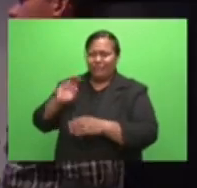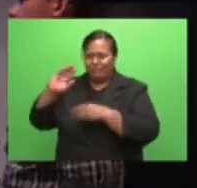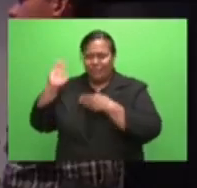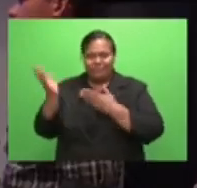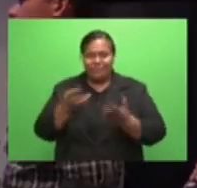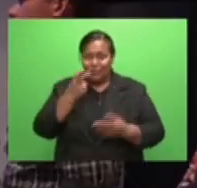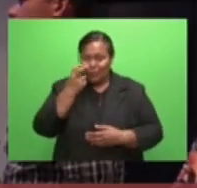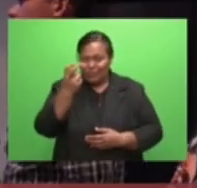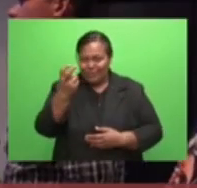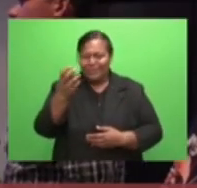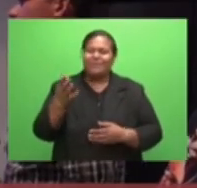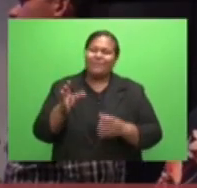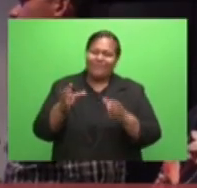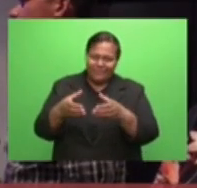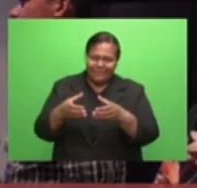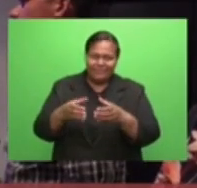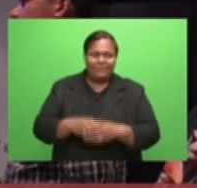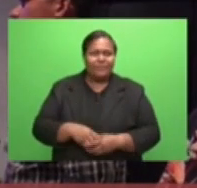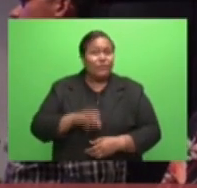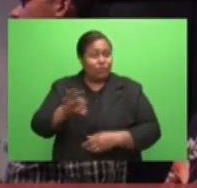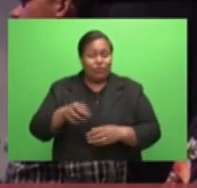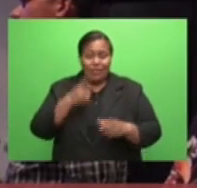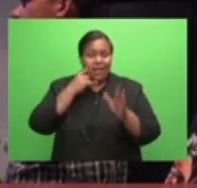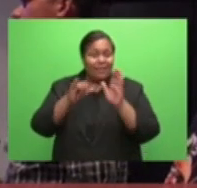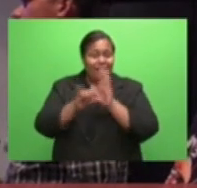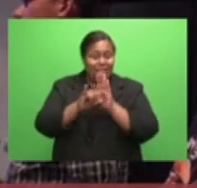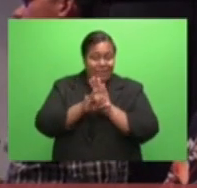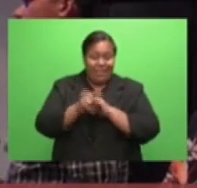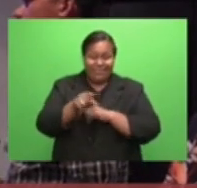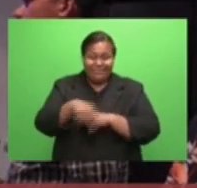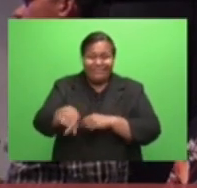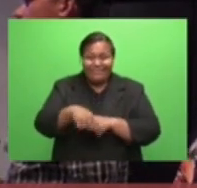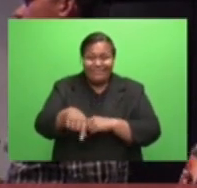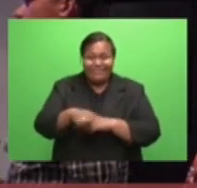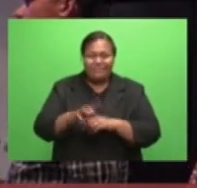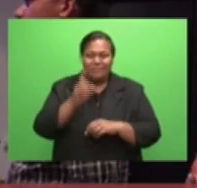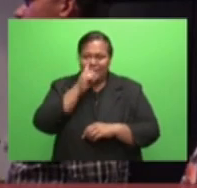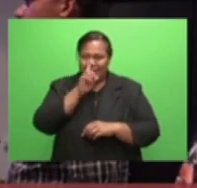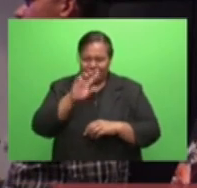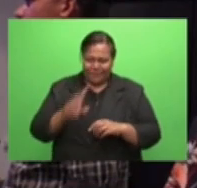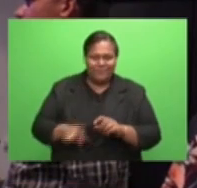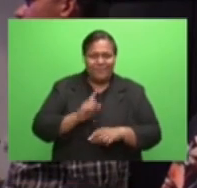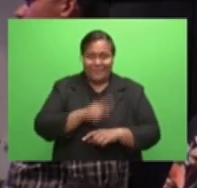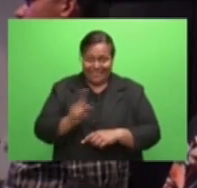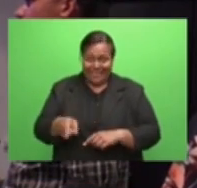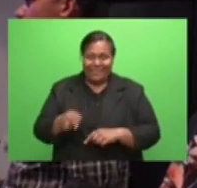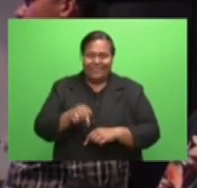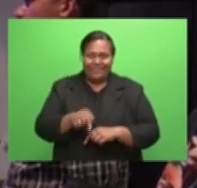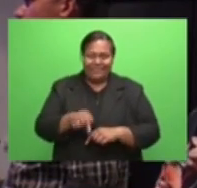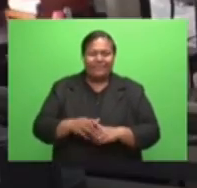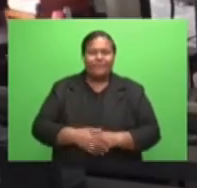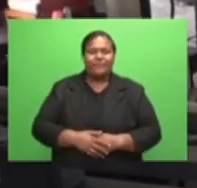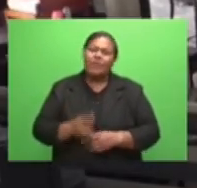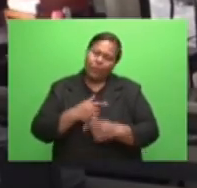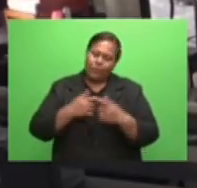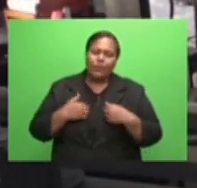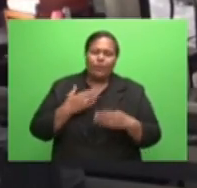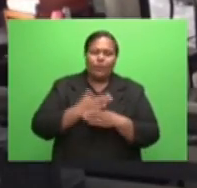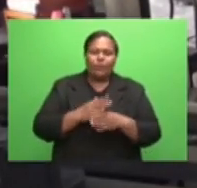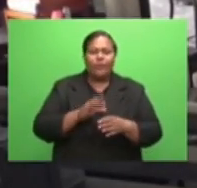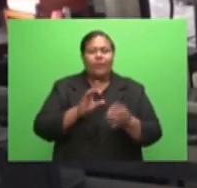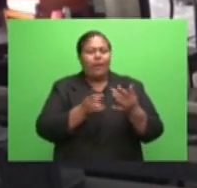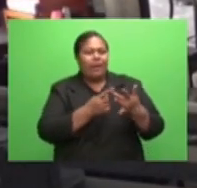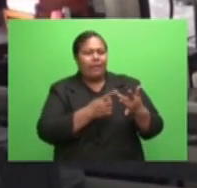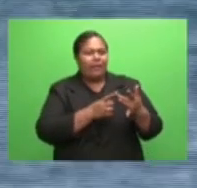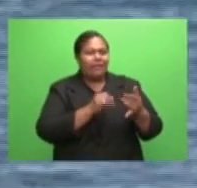have not been identified yet. Those are going to be the areas that we will work with the other stakeholders on. Obviously there'll